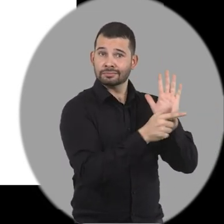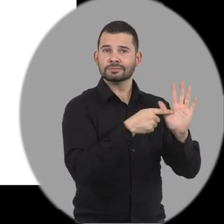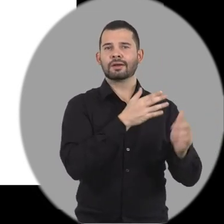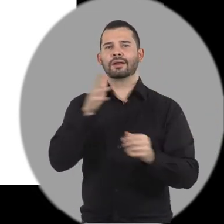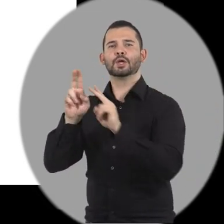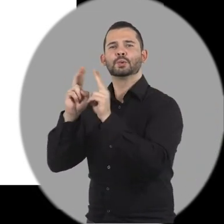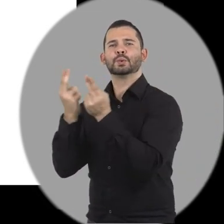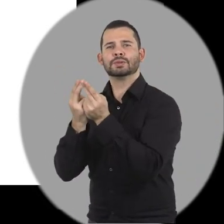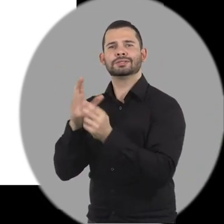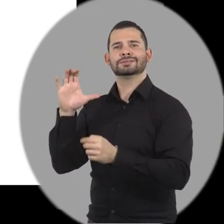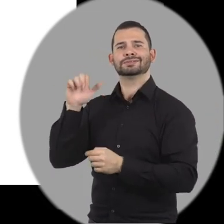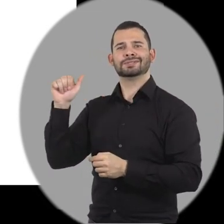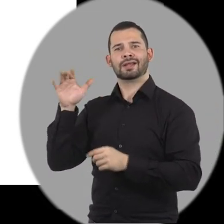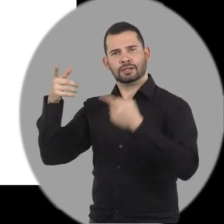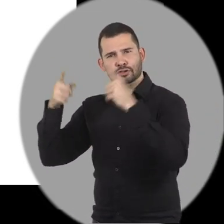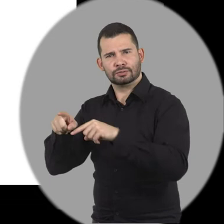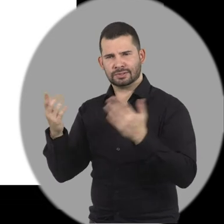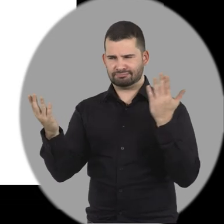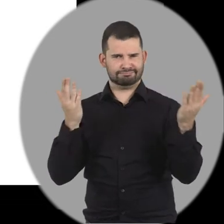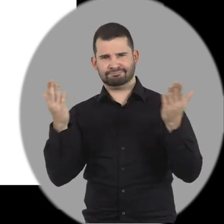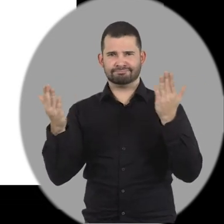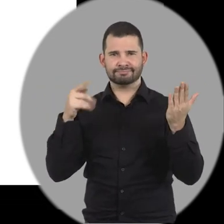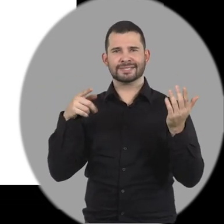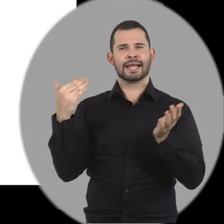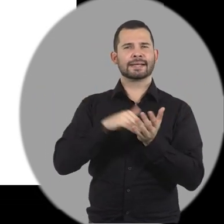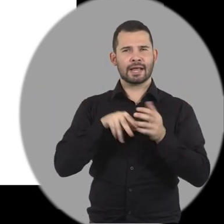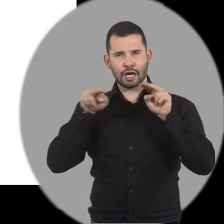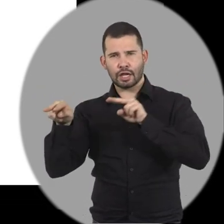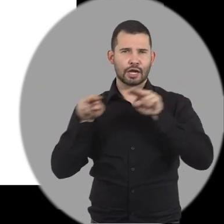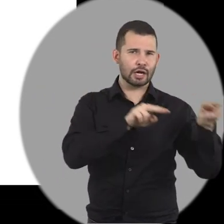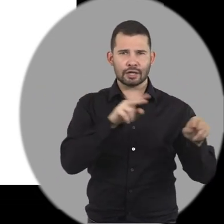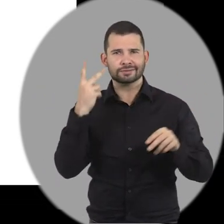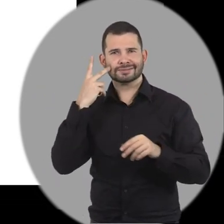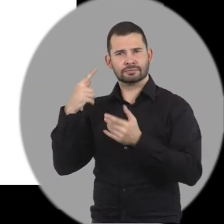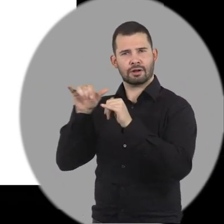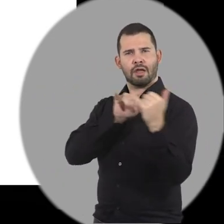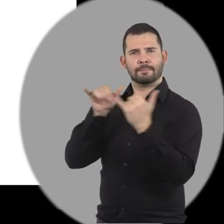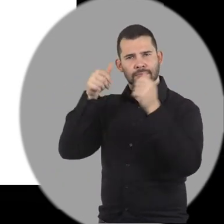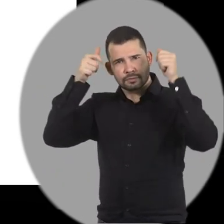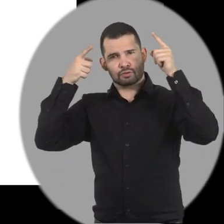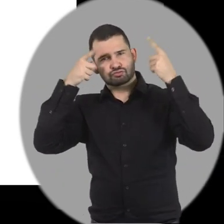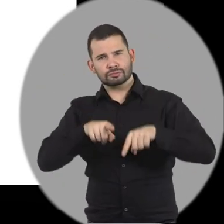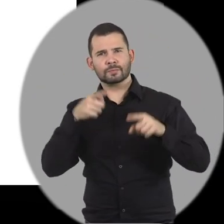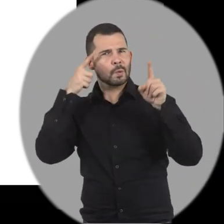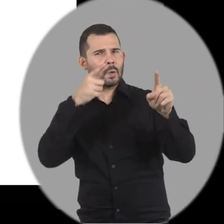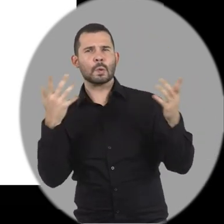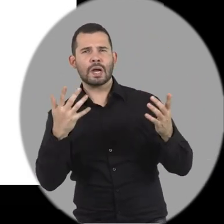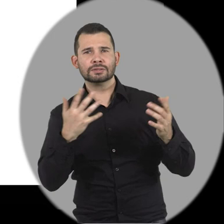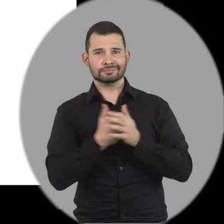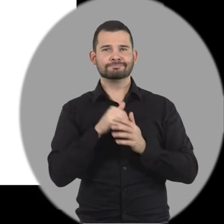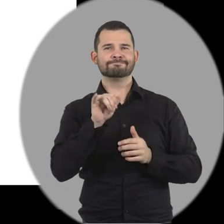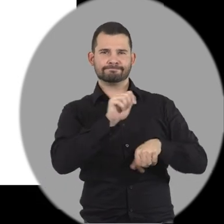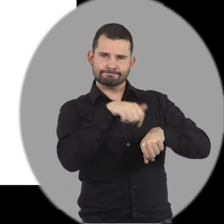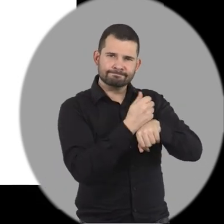union's collective agreements. Again, we always went back to our shared goals and focused on how we could work together to influence and make the changes we knew